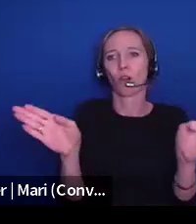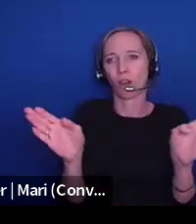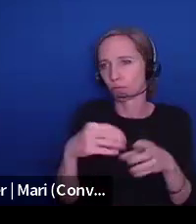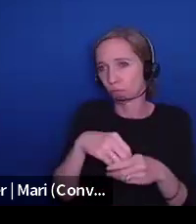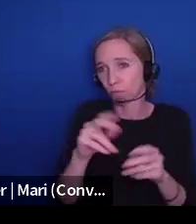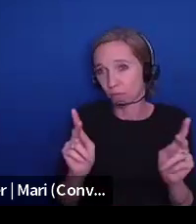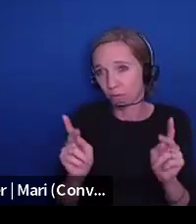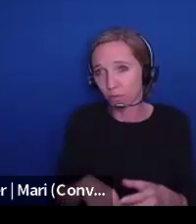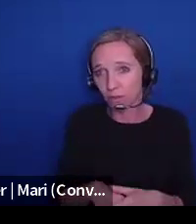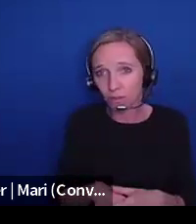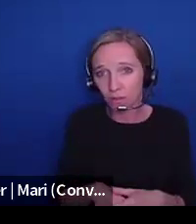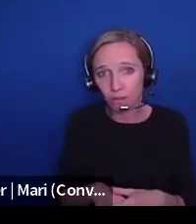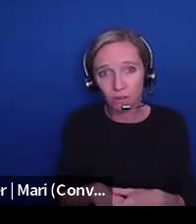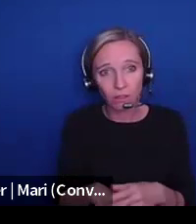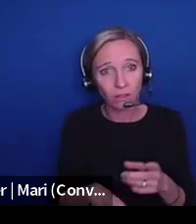people.